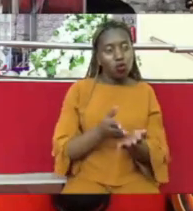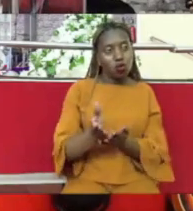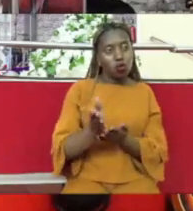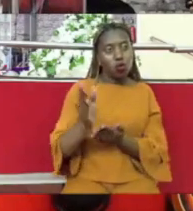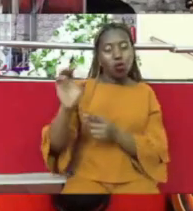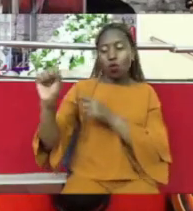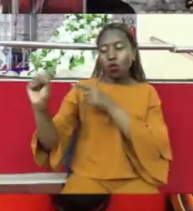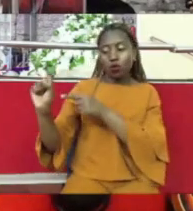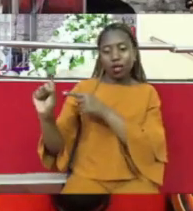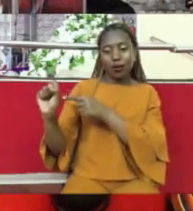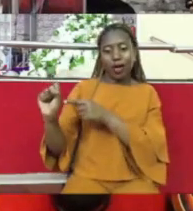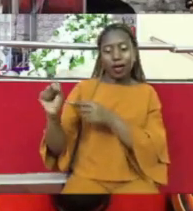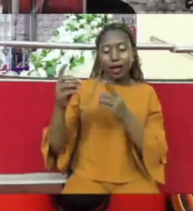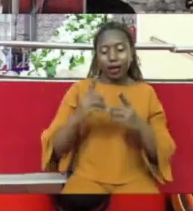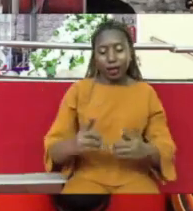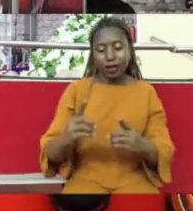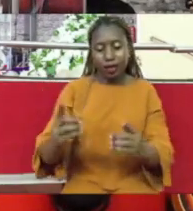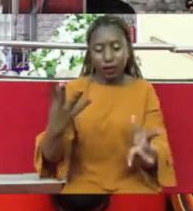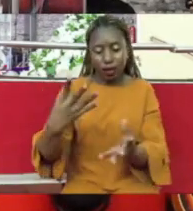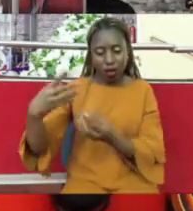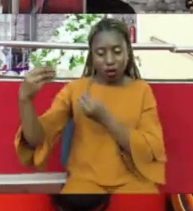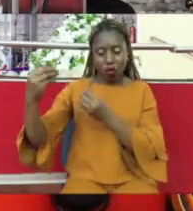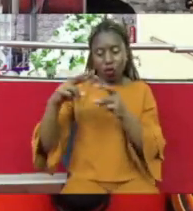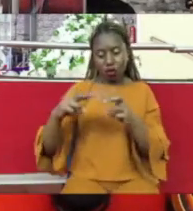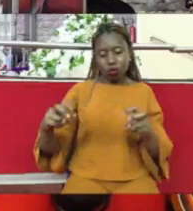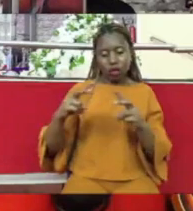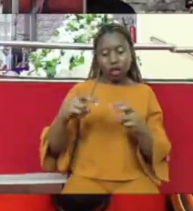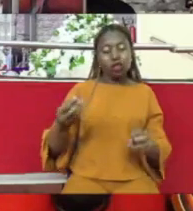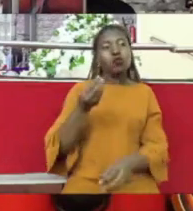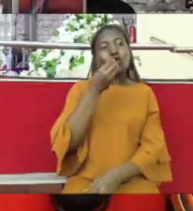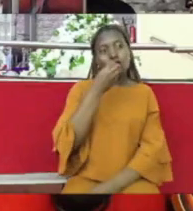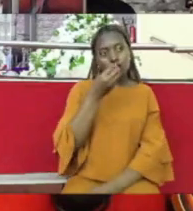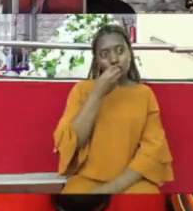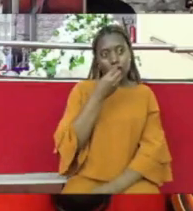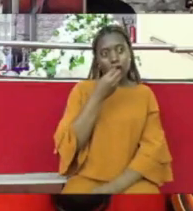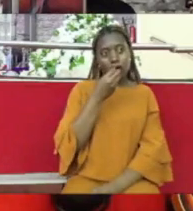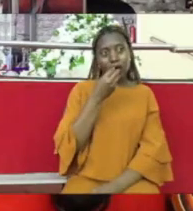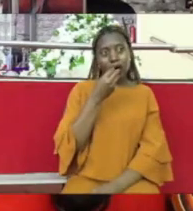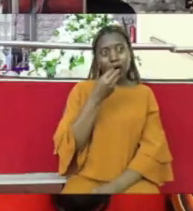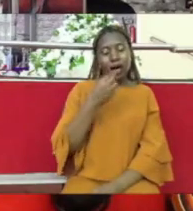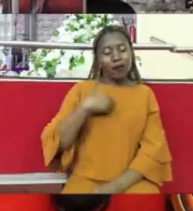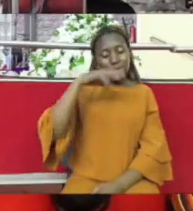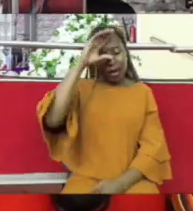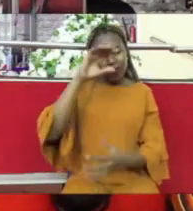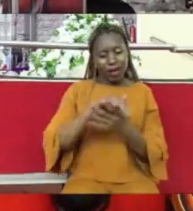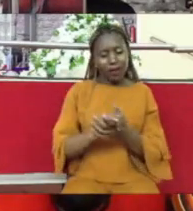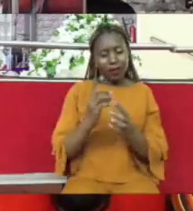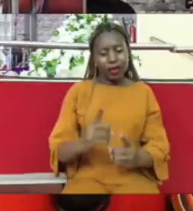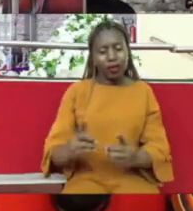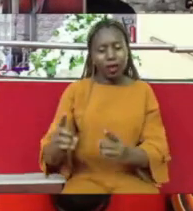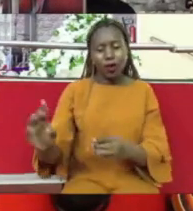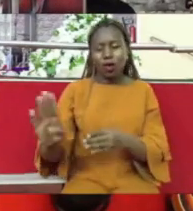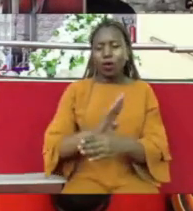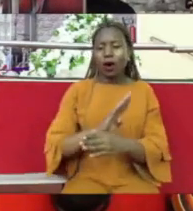I want to believe that since morning up till this time noon, they were busy ministering from one place to another, and they